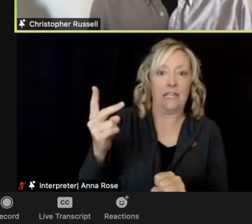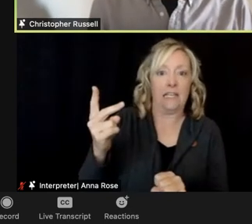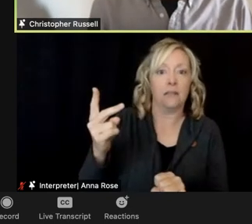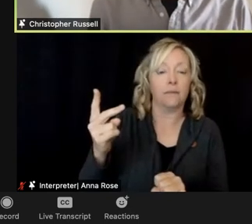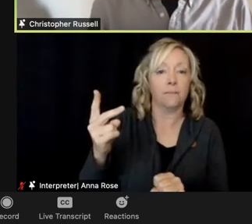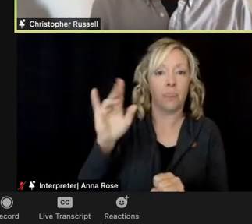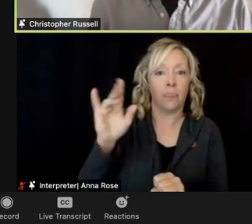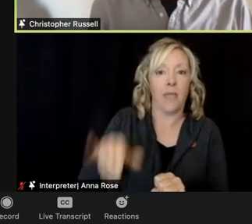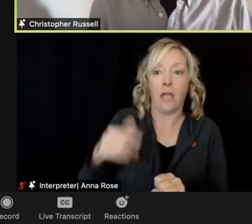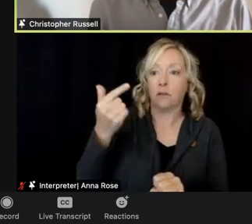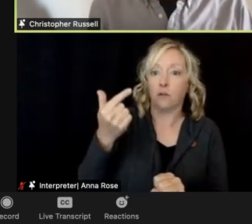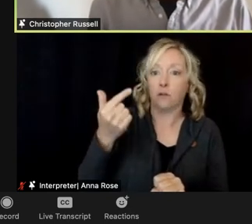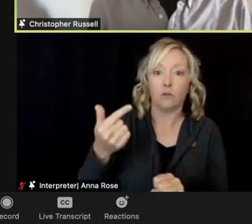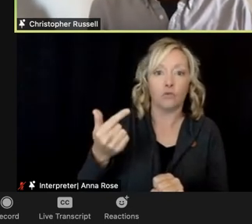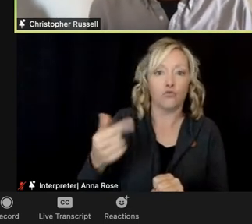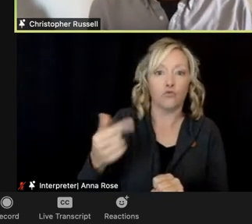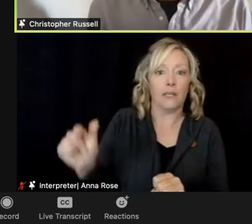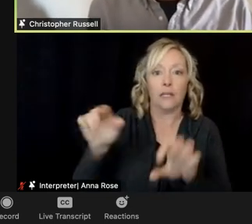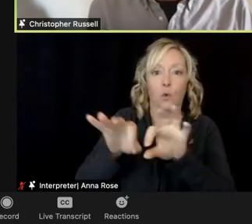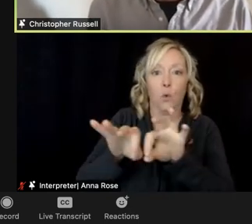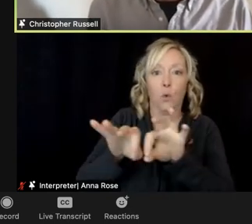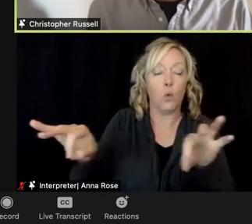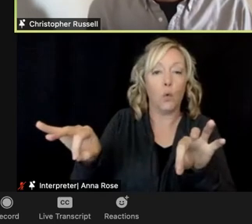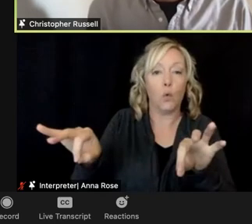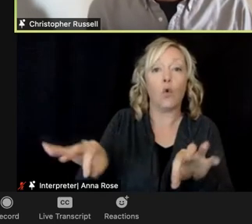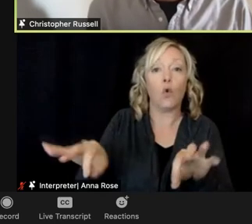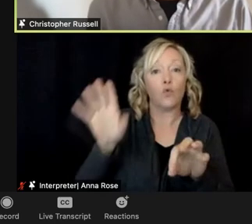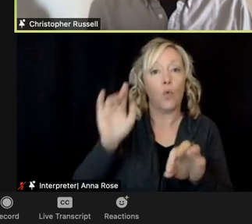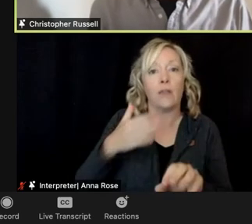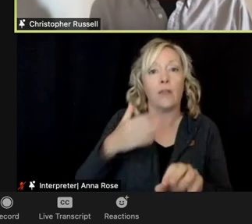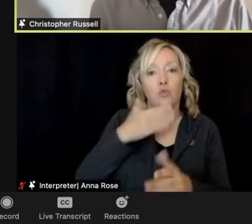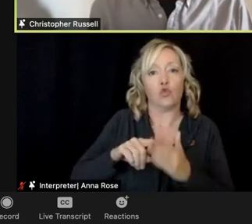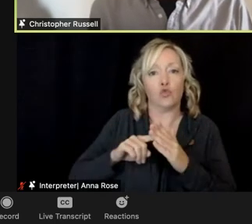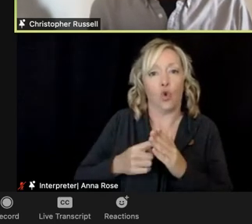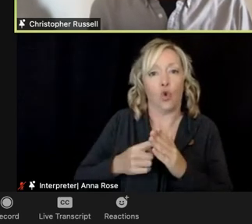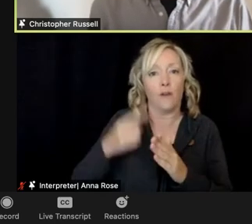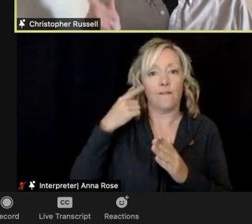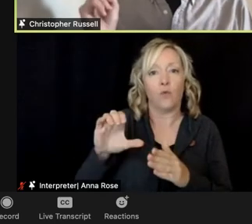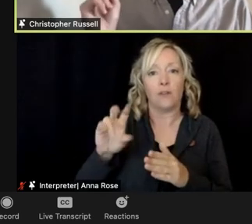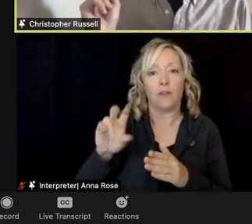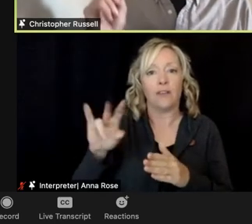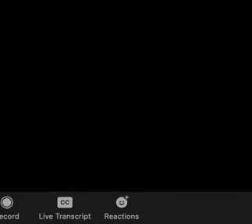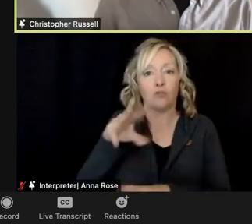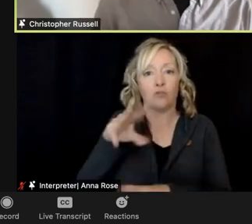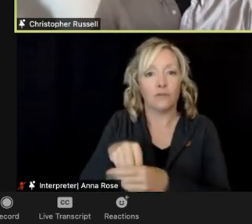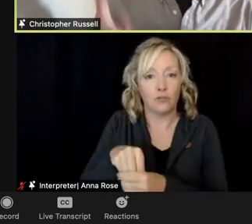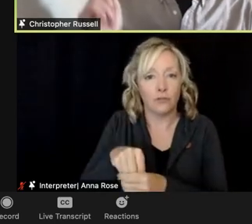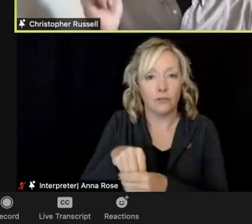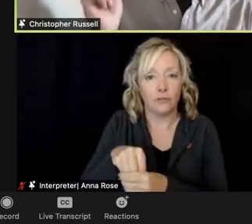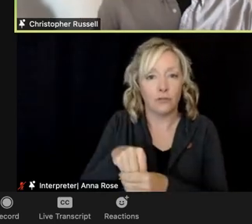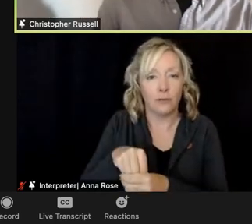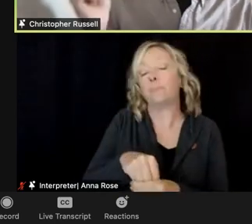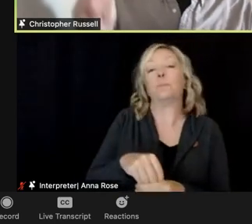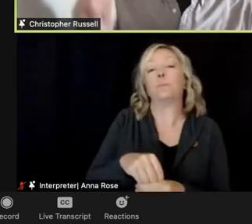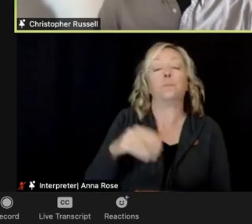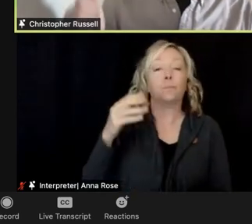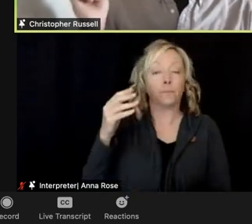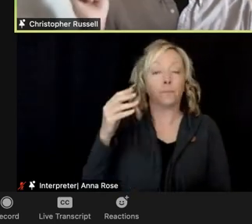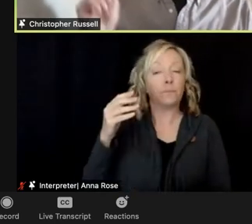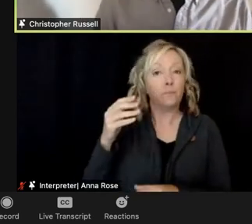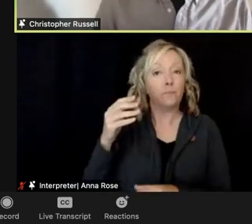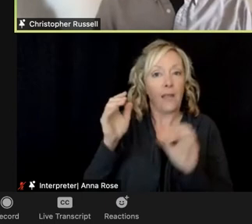CVI intervention. And I can know that he's learning one way or another because over time, if I show him that